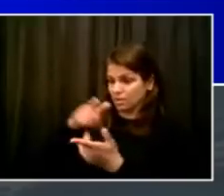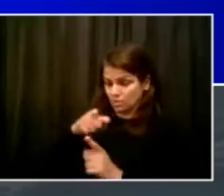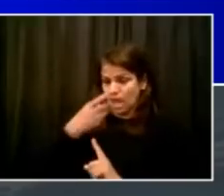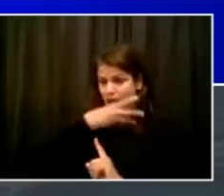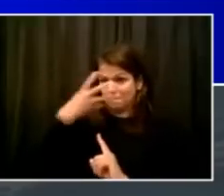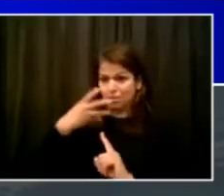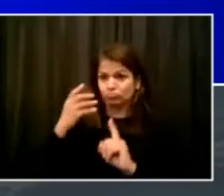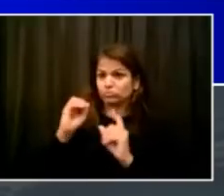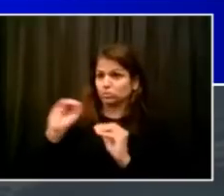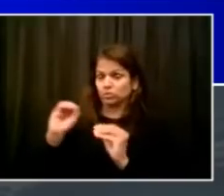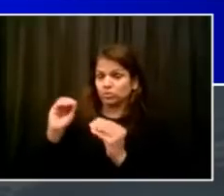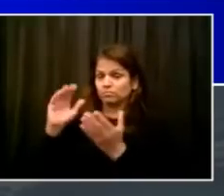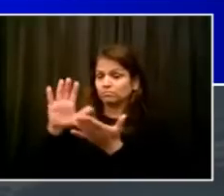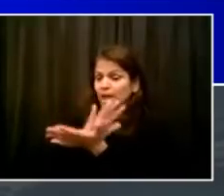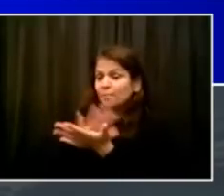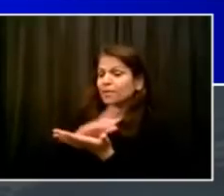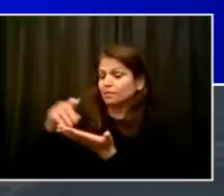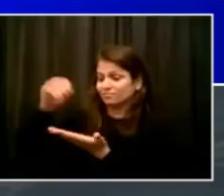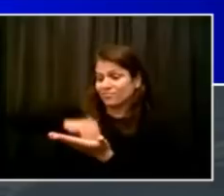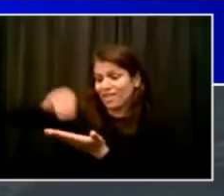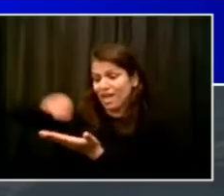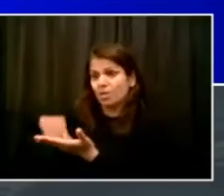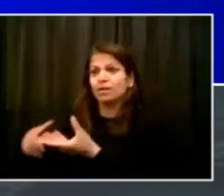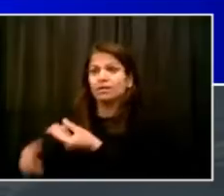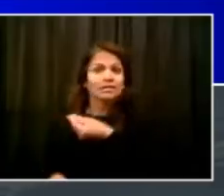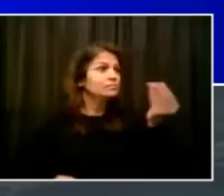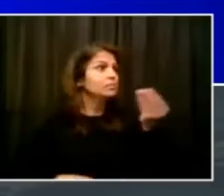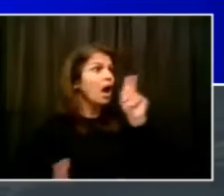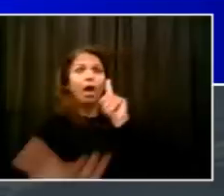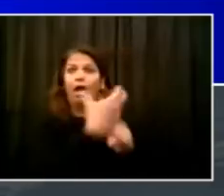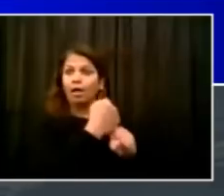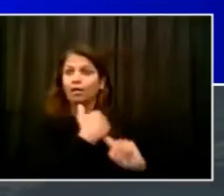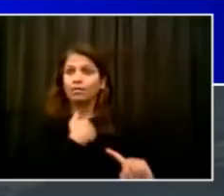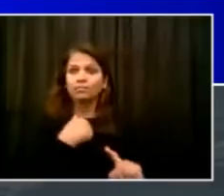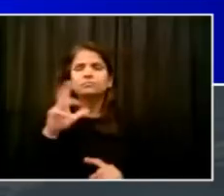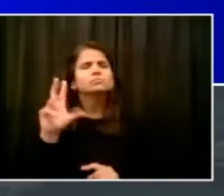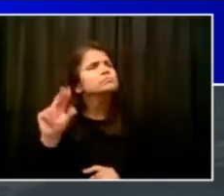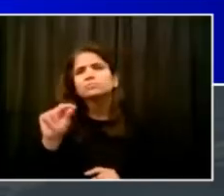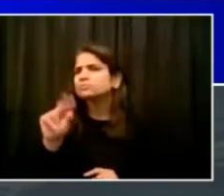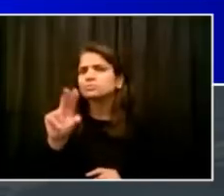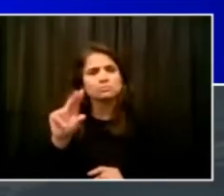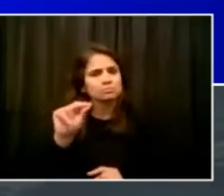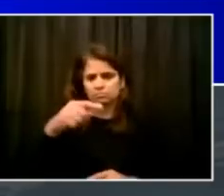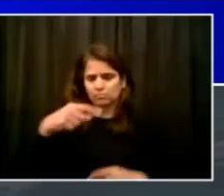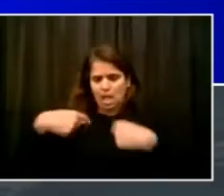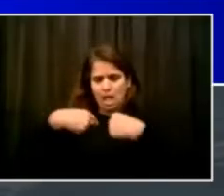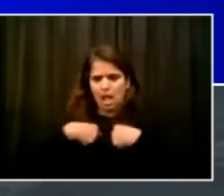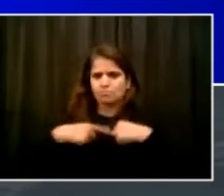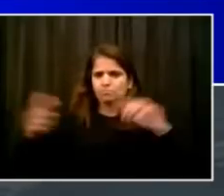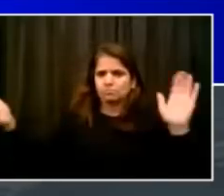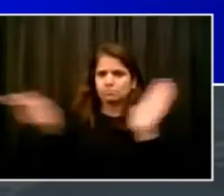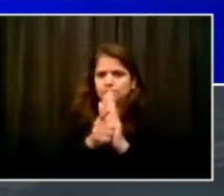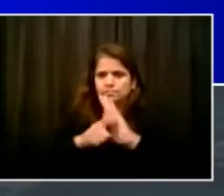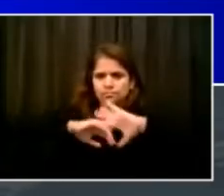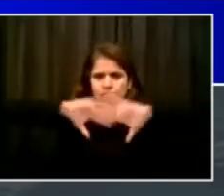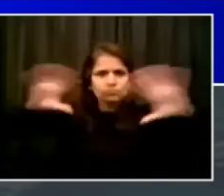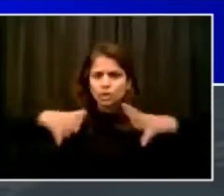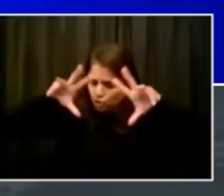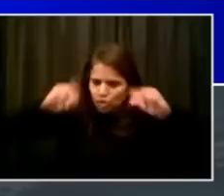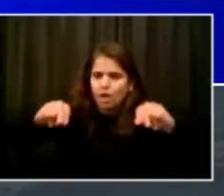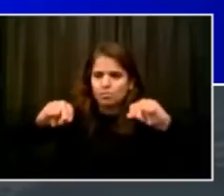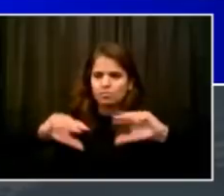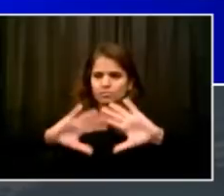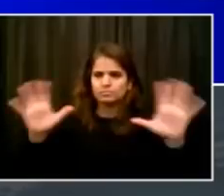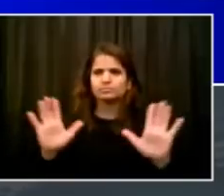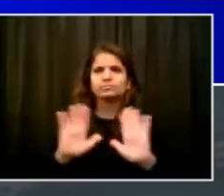my2020census.gov. We want to get you in. We want to get everyone you know in. We need your help telling everyone that you know in your family, in your neighborhood to get this